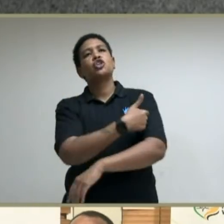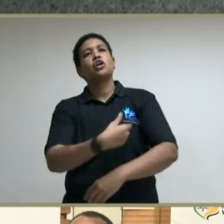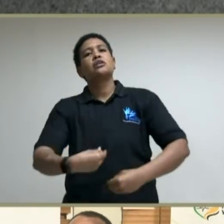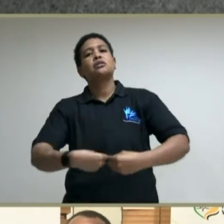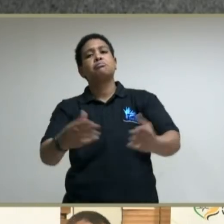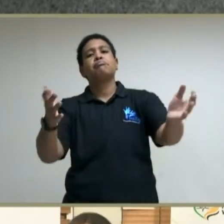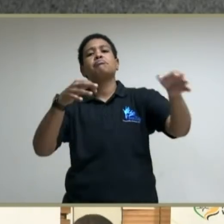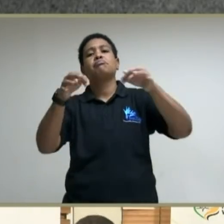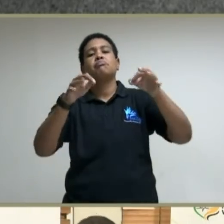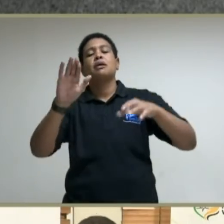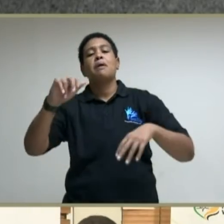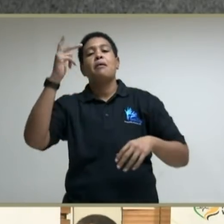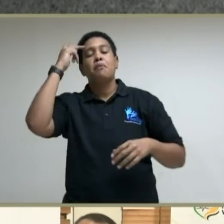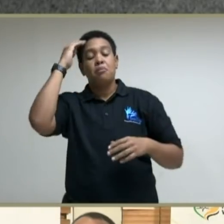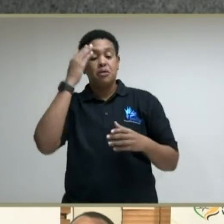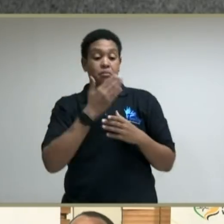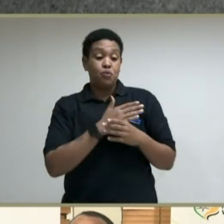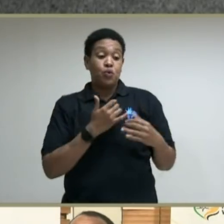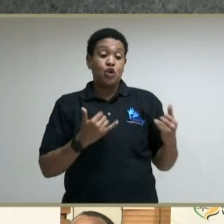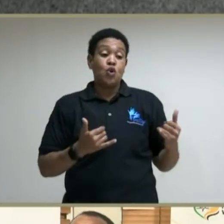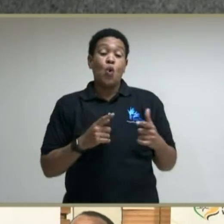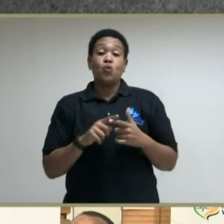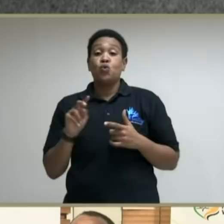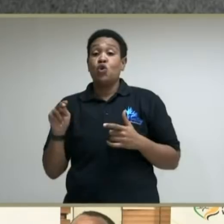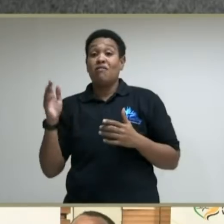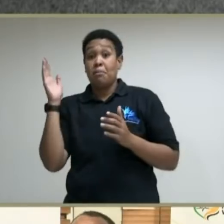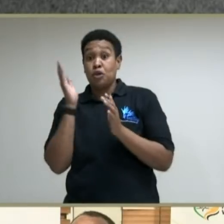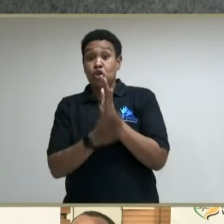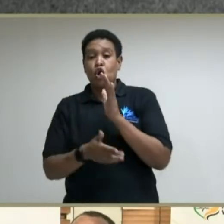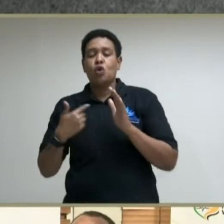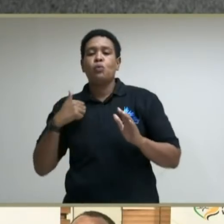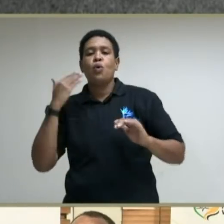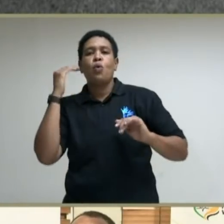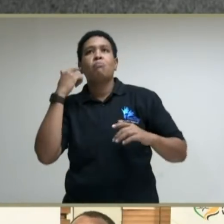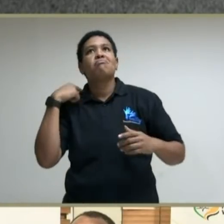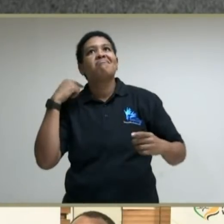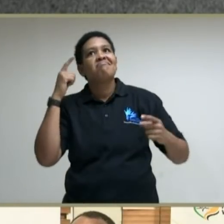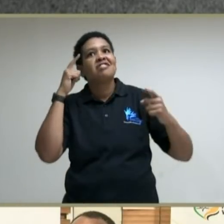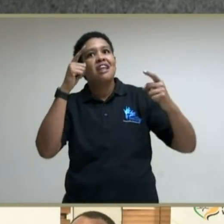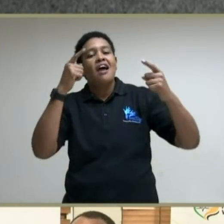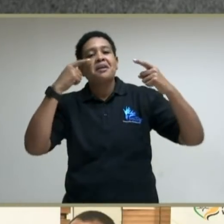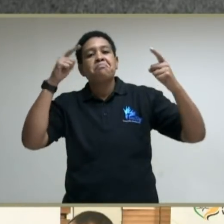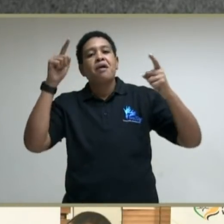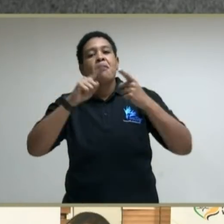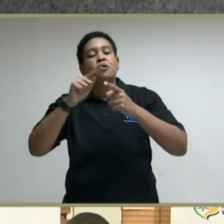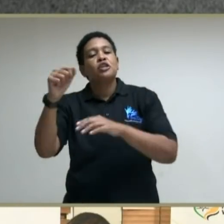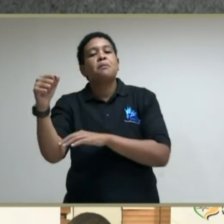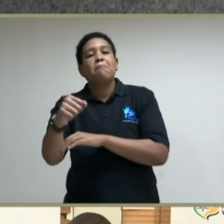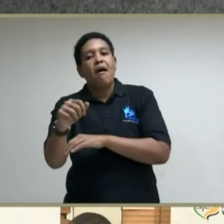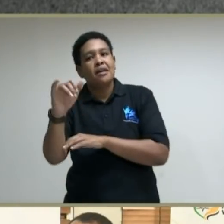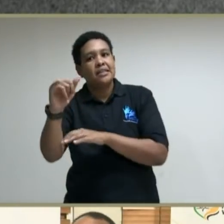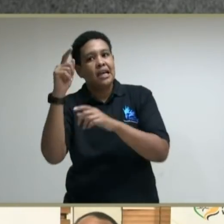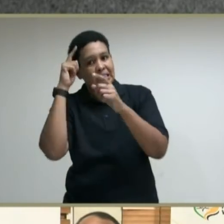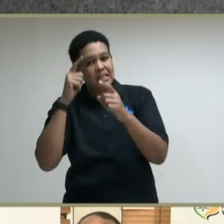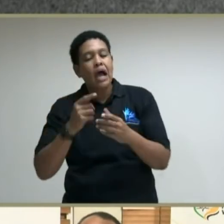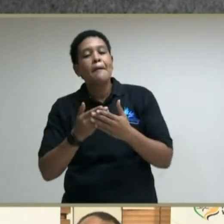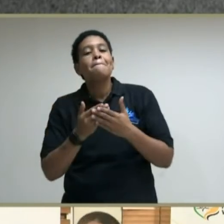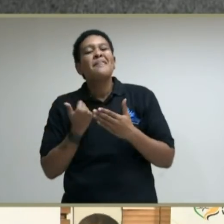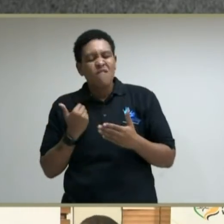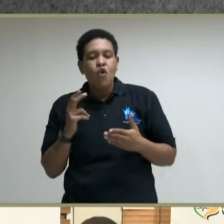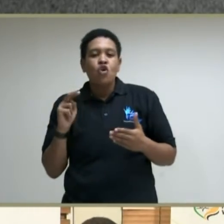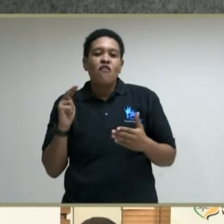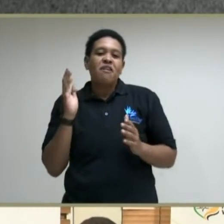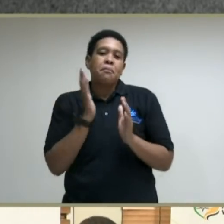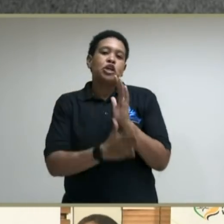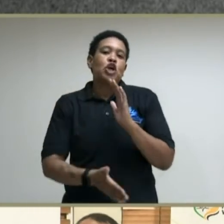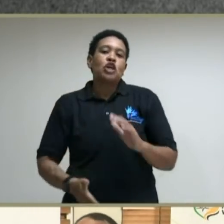outlined by the Prime Minister, between now and the end of November, we're hoping that we can meet that target and surpass it before the